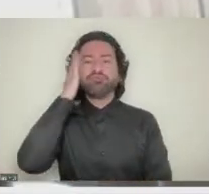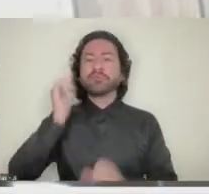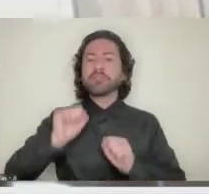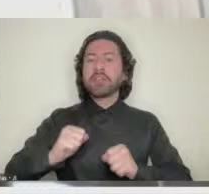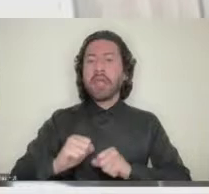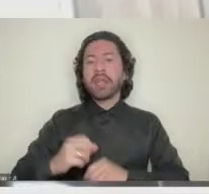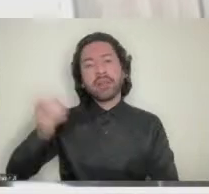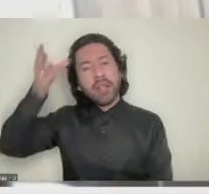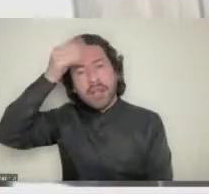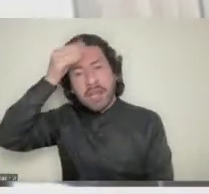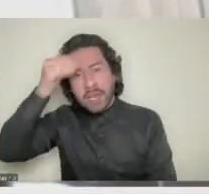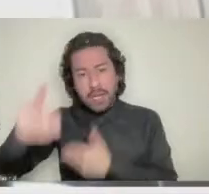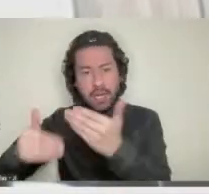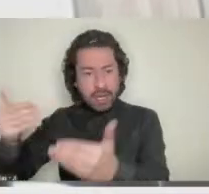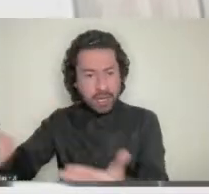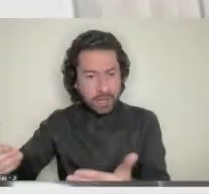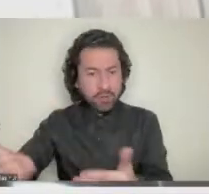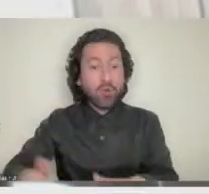communication.